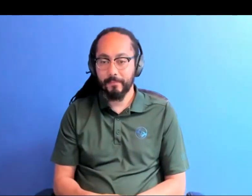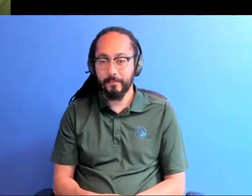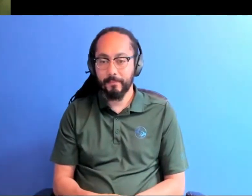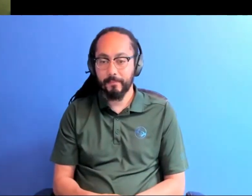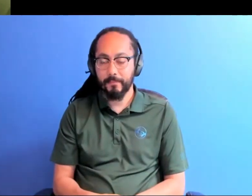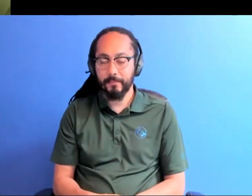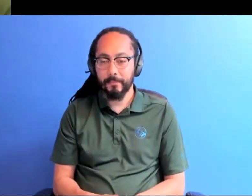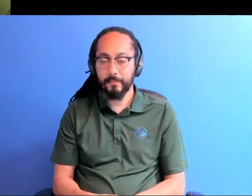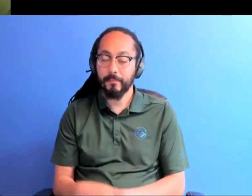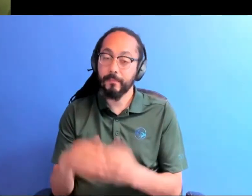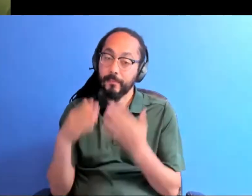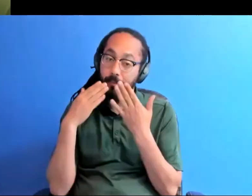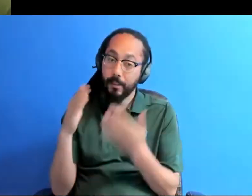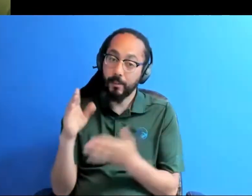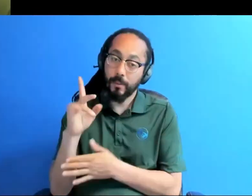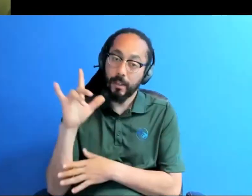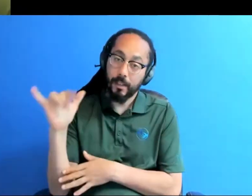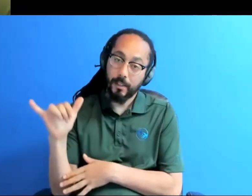Thank you, Kelly Lynn.